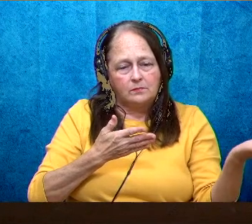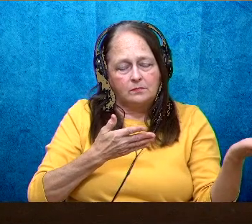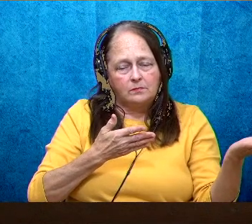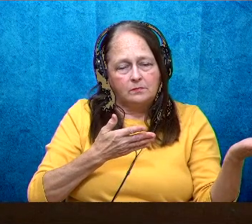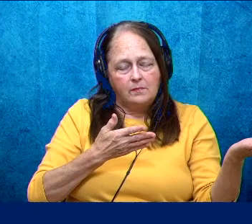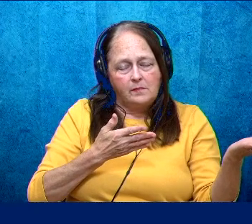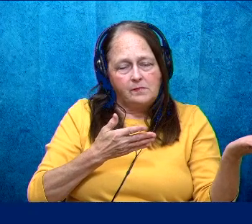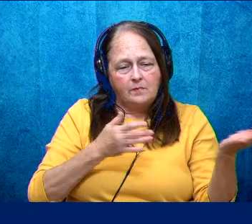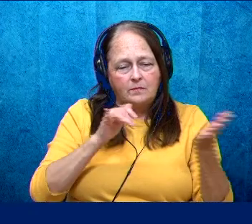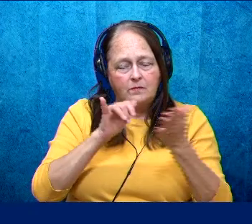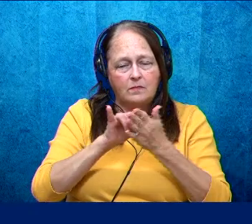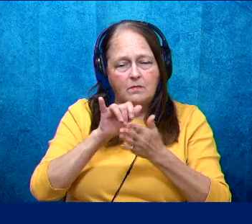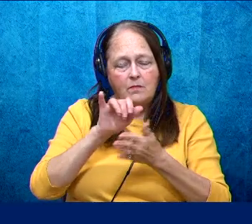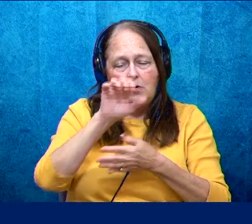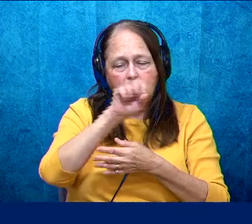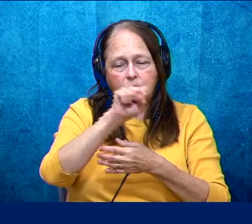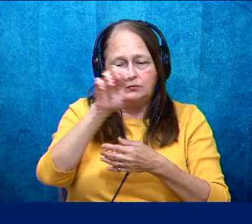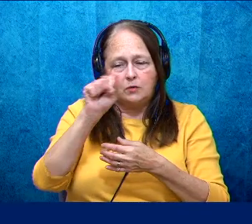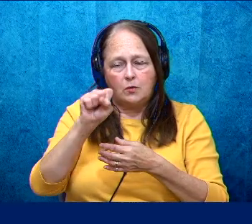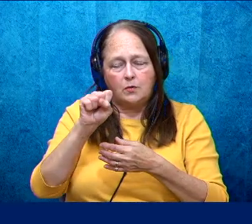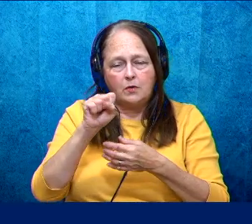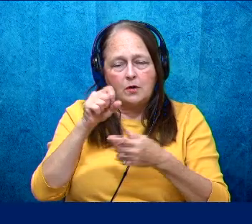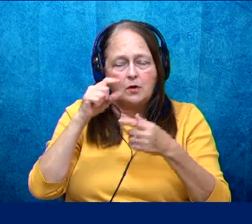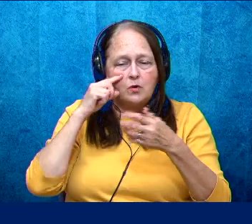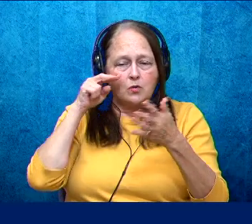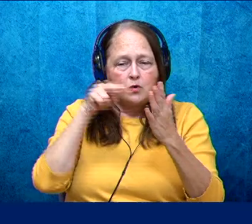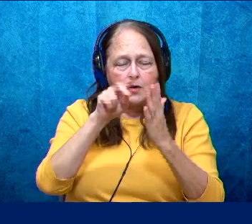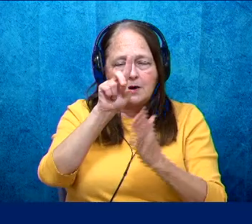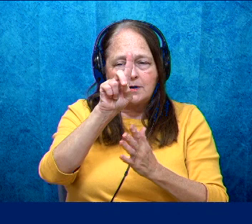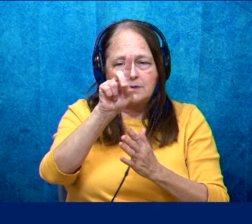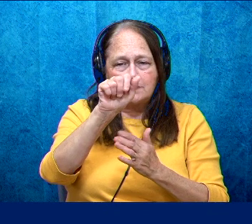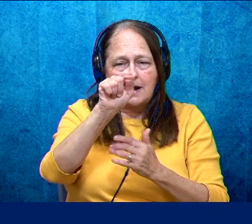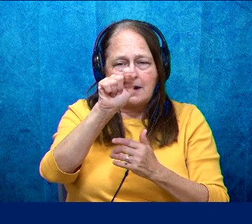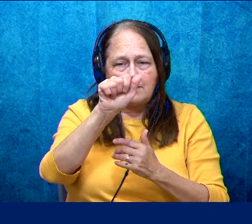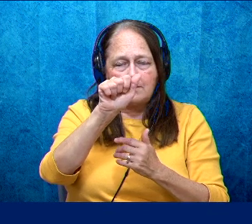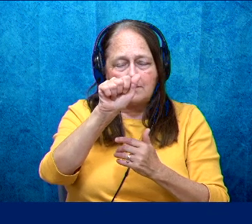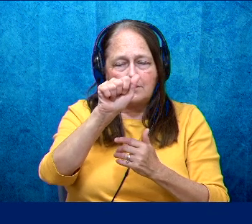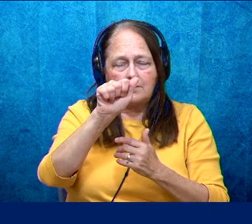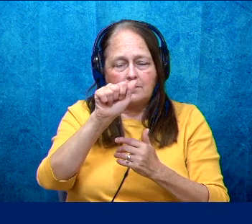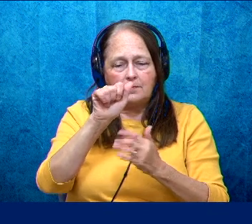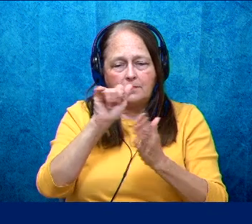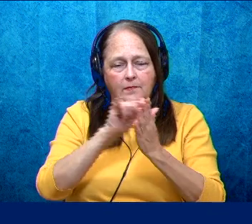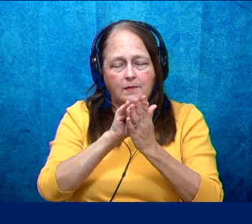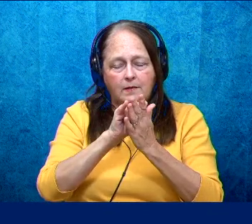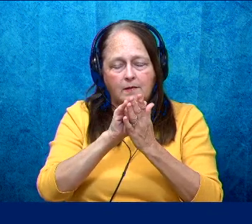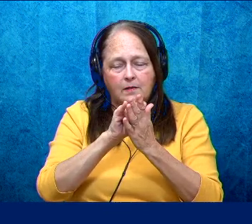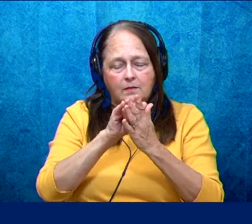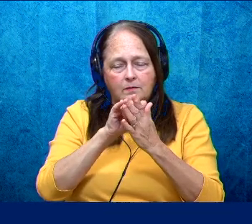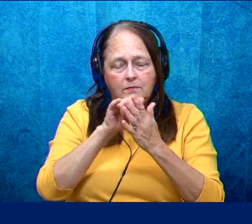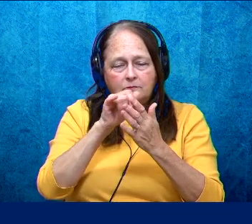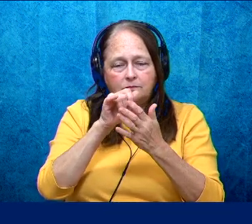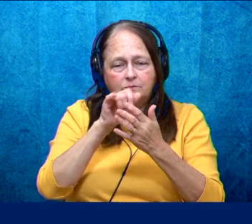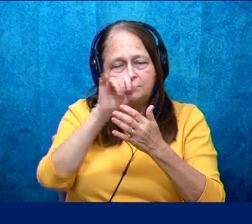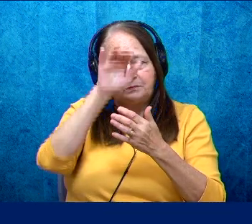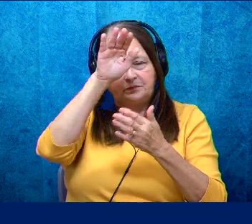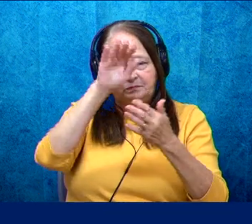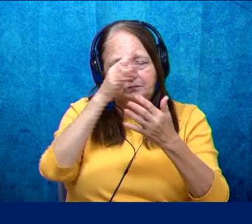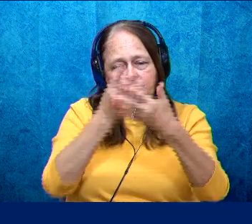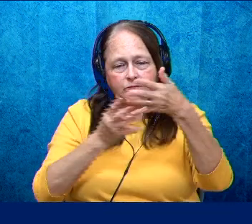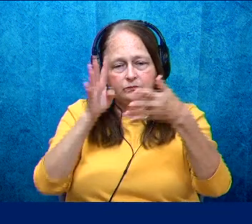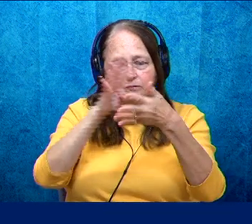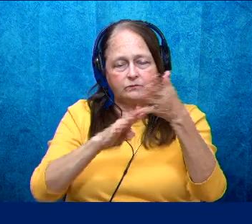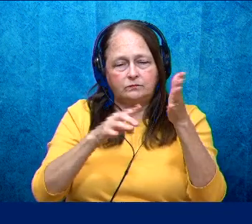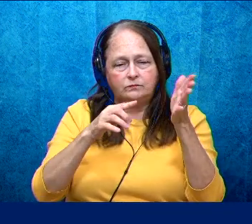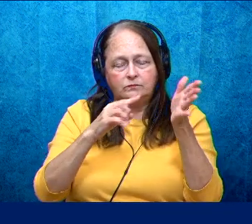It wouldn't be social studies if we didn't look at some data, so let's do that. Let's look at this table. And first of all, what's being